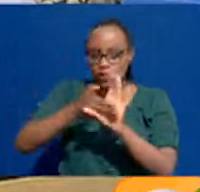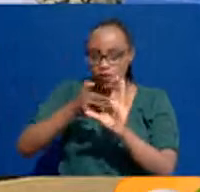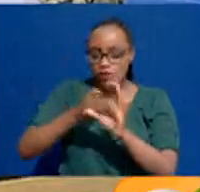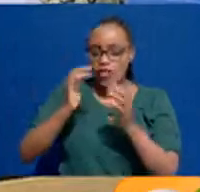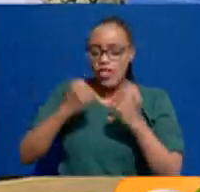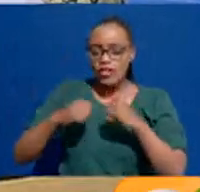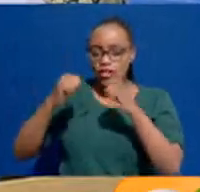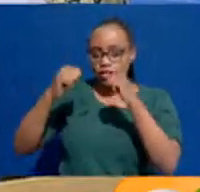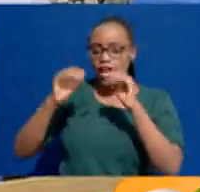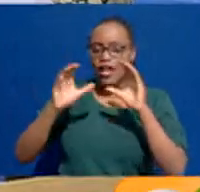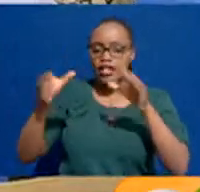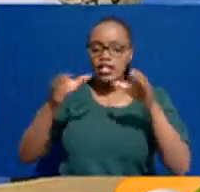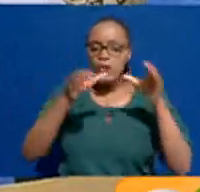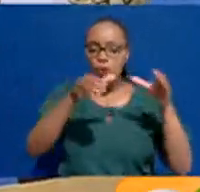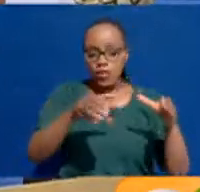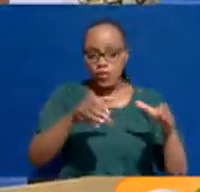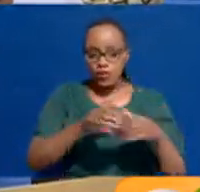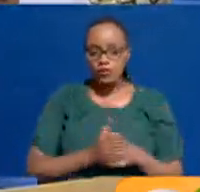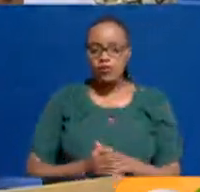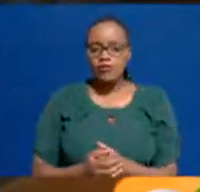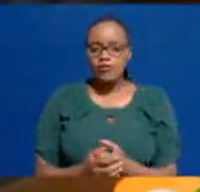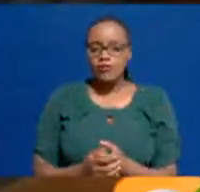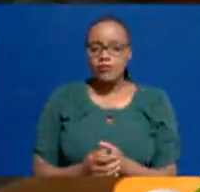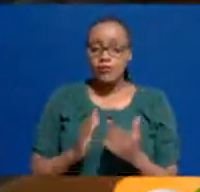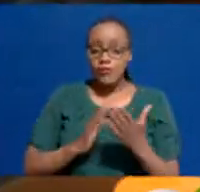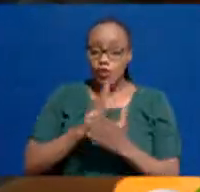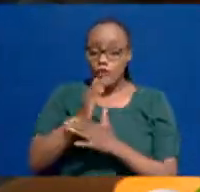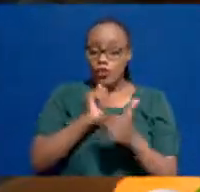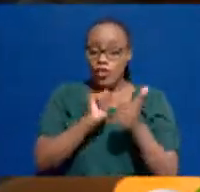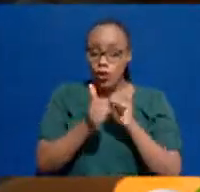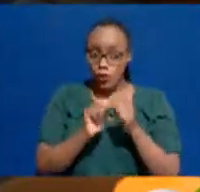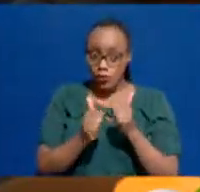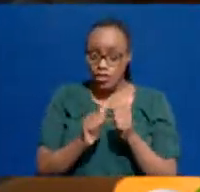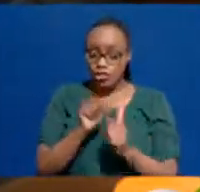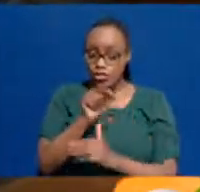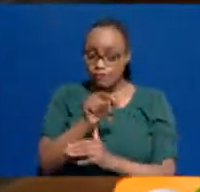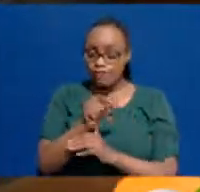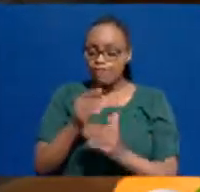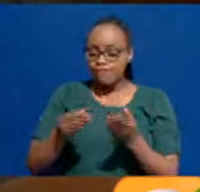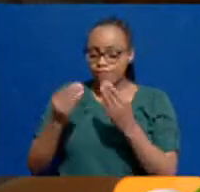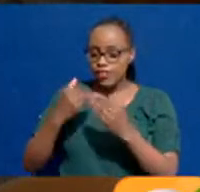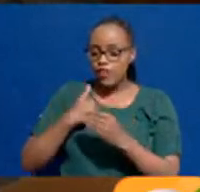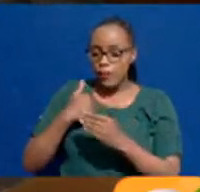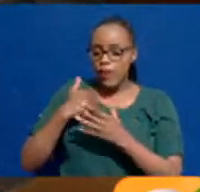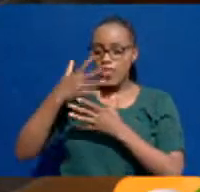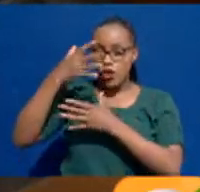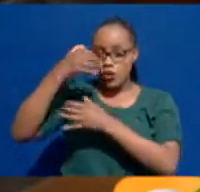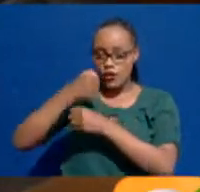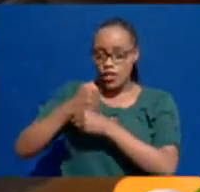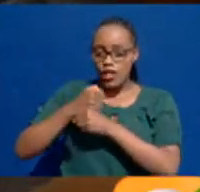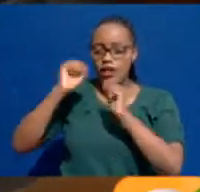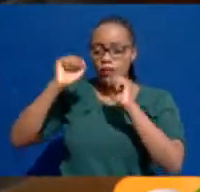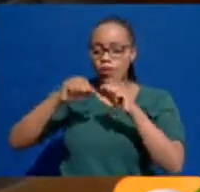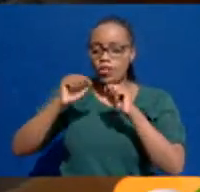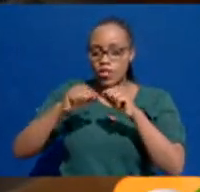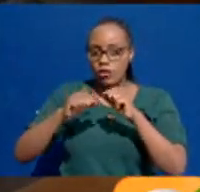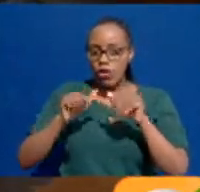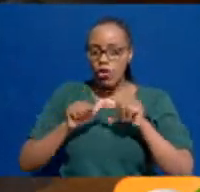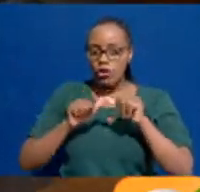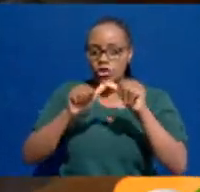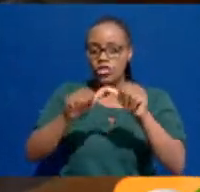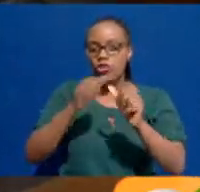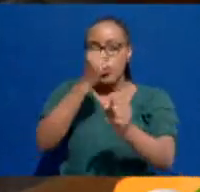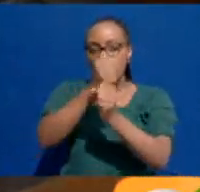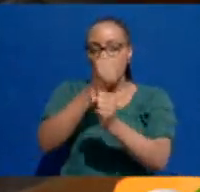senior category. Through this competition, it gave me that courage that I can even